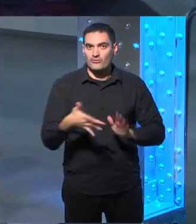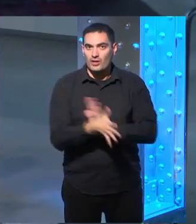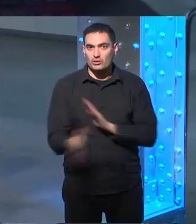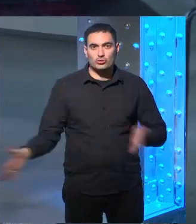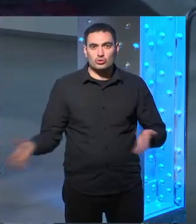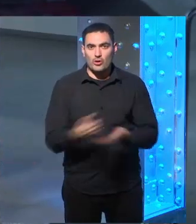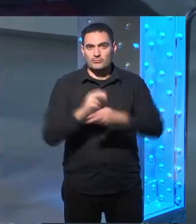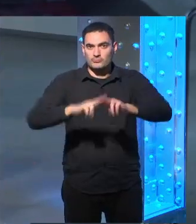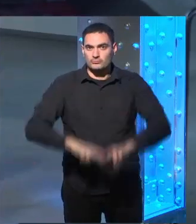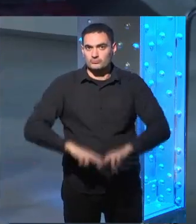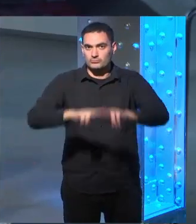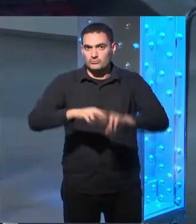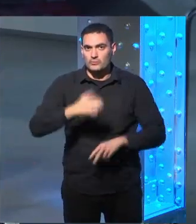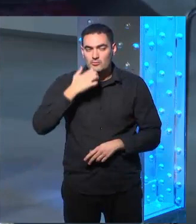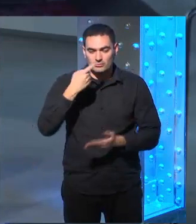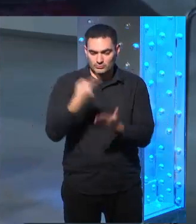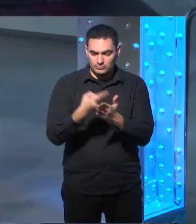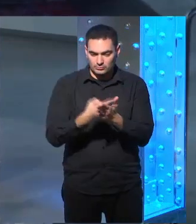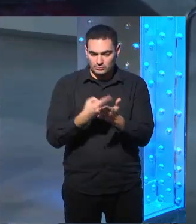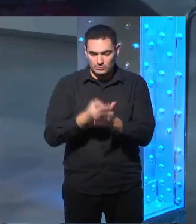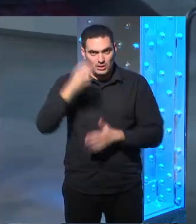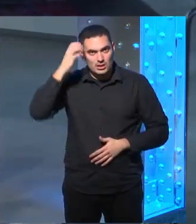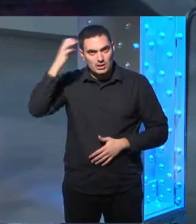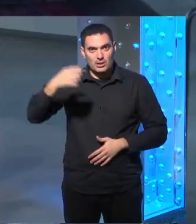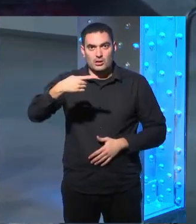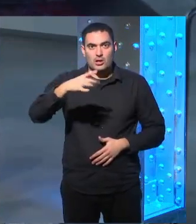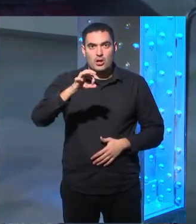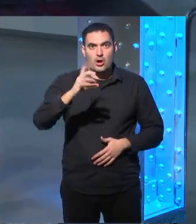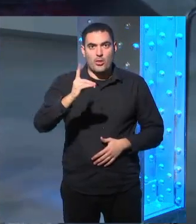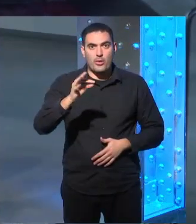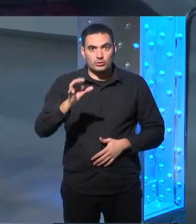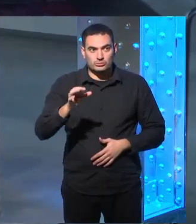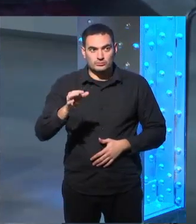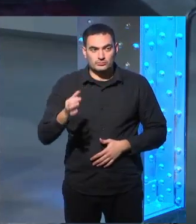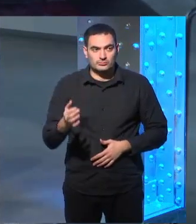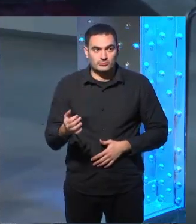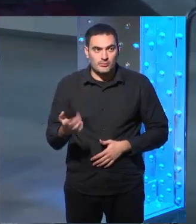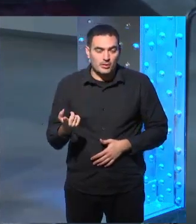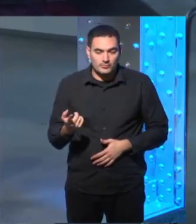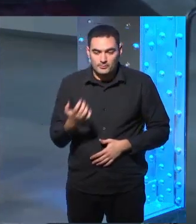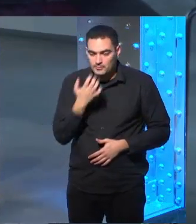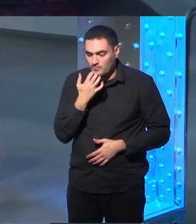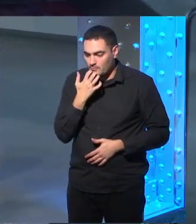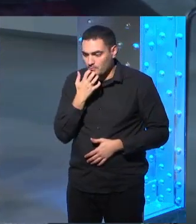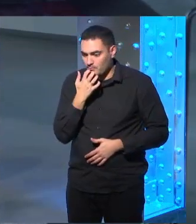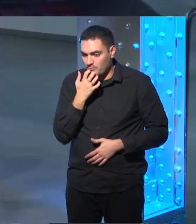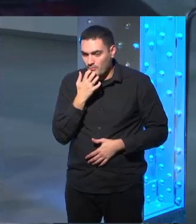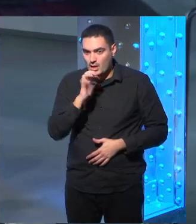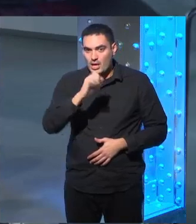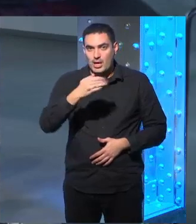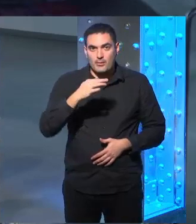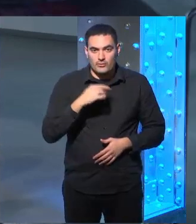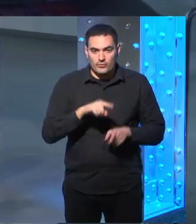most successful choice. When I don't remember having learned the list of the gods, kings